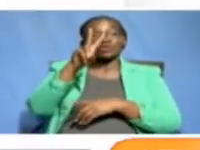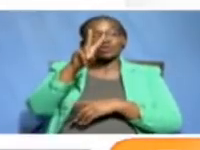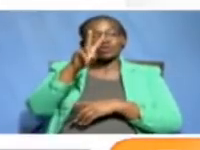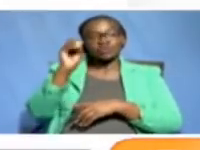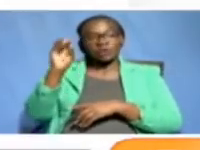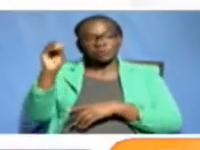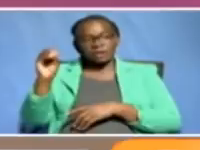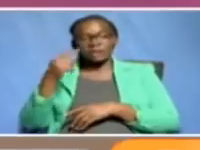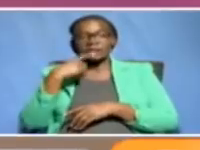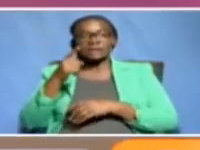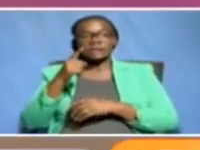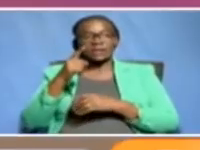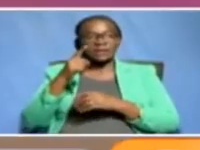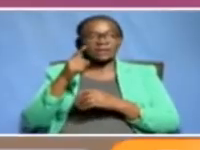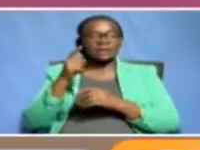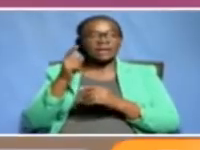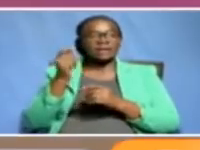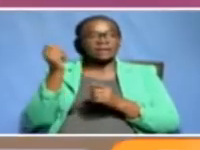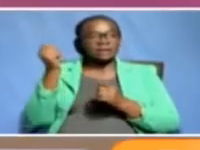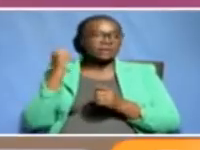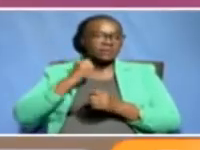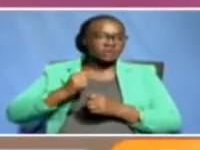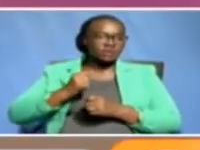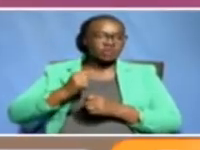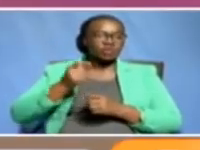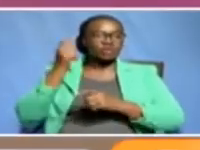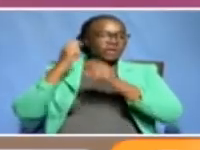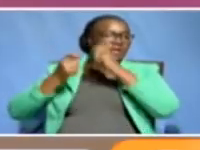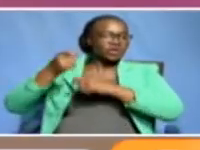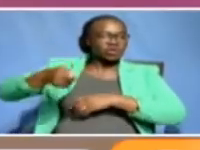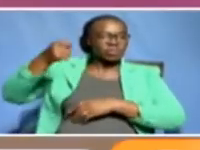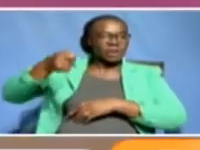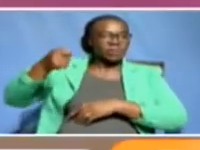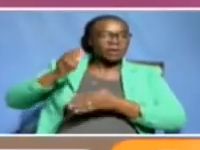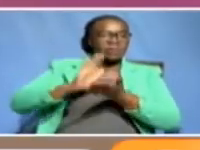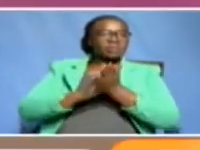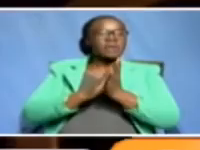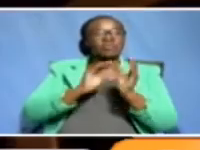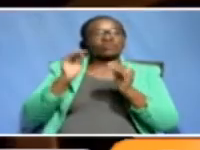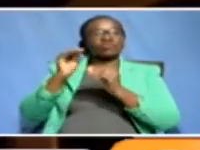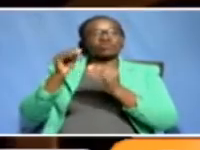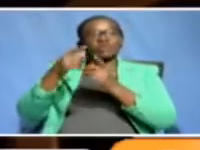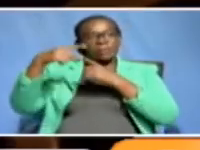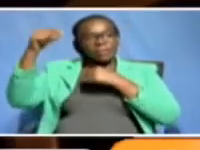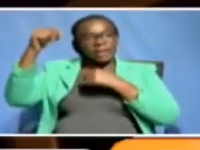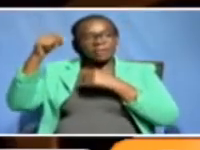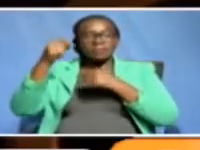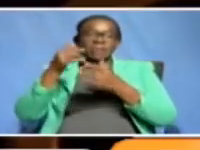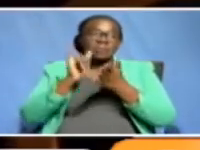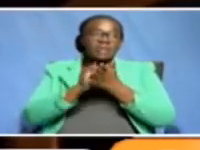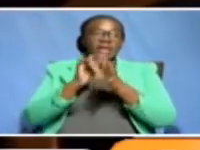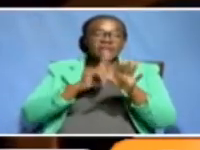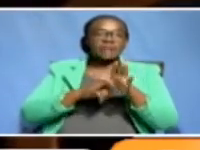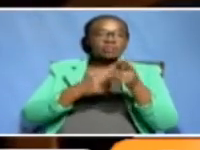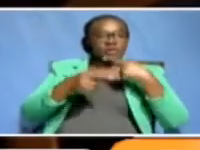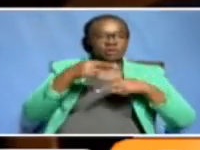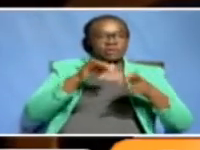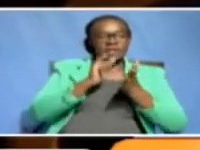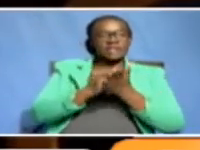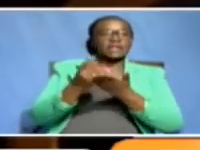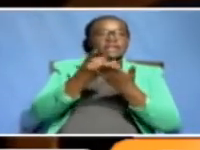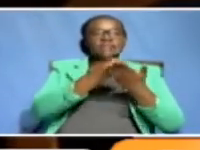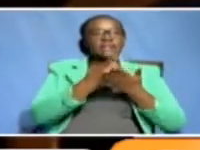the kyondo, a trademark traditional basket, had been patented in Japan. Perhaps it's time to revisit that